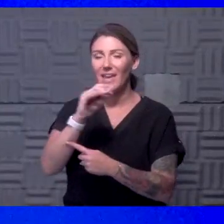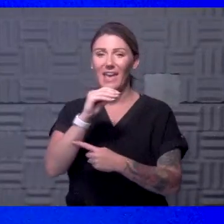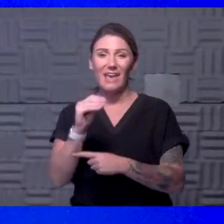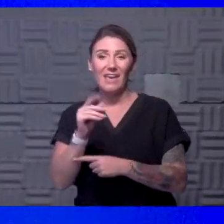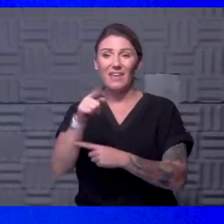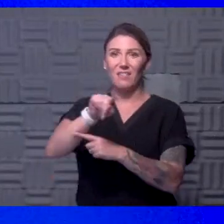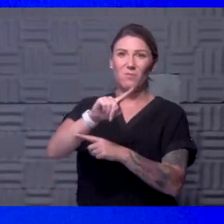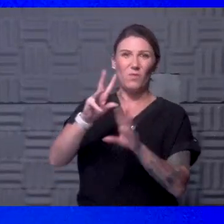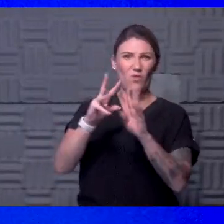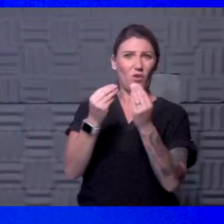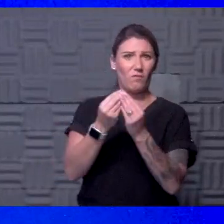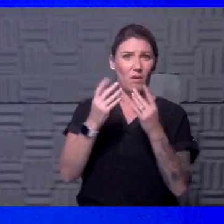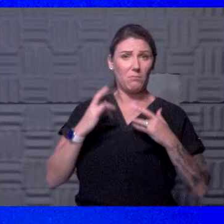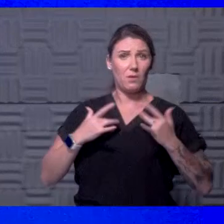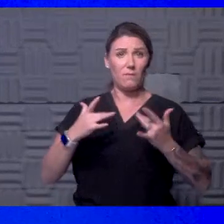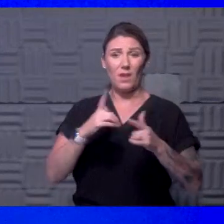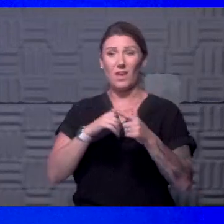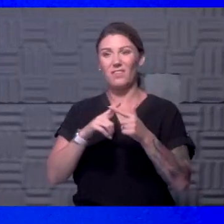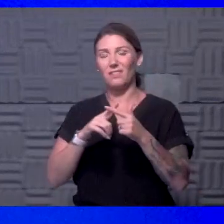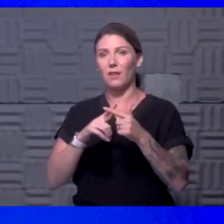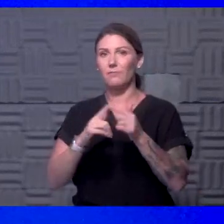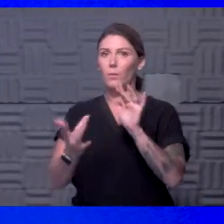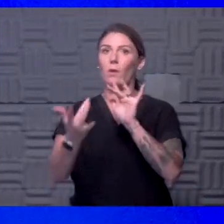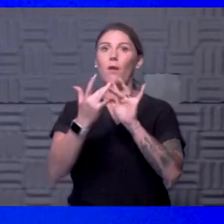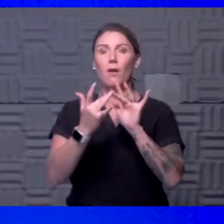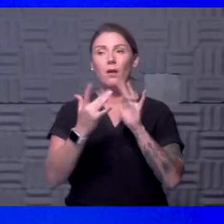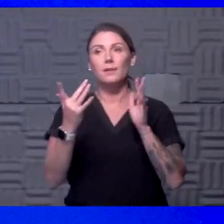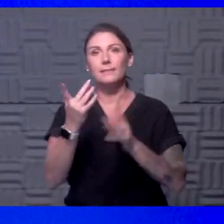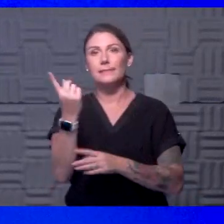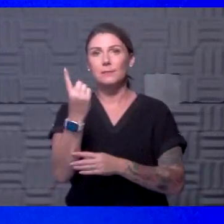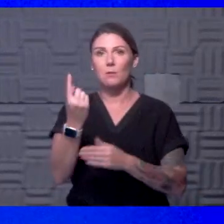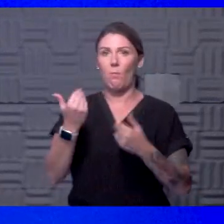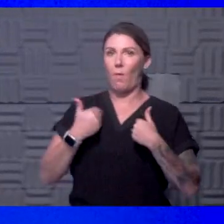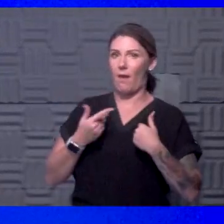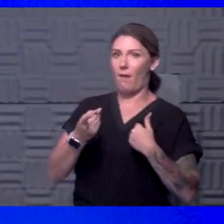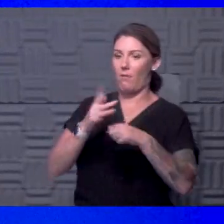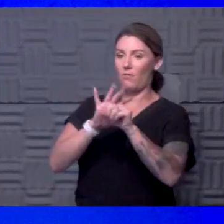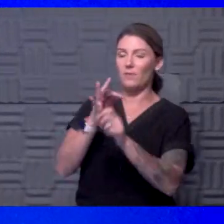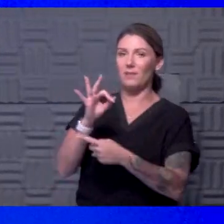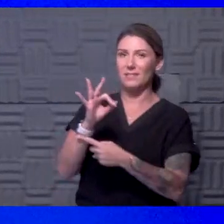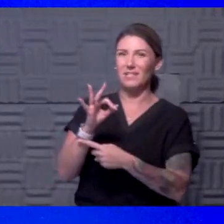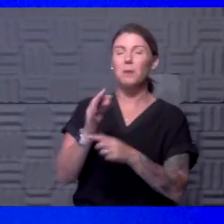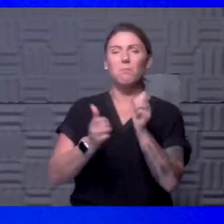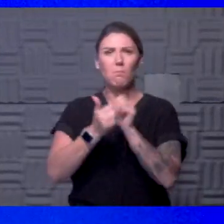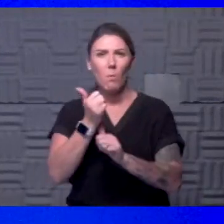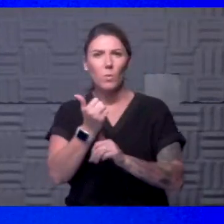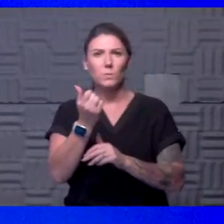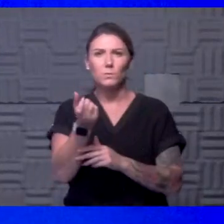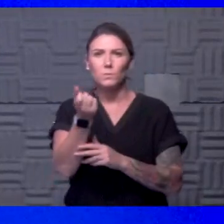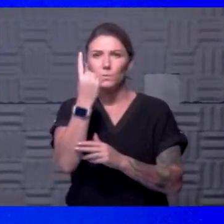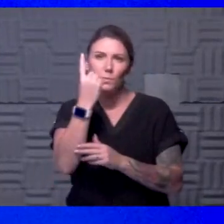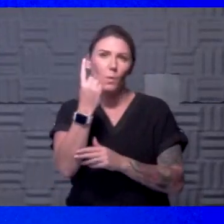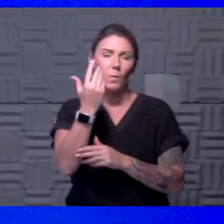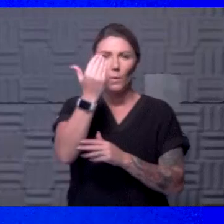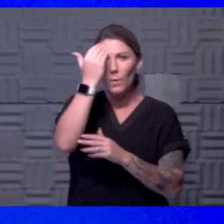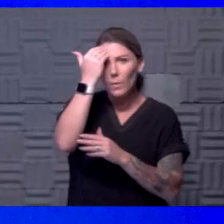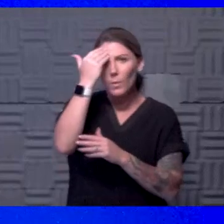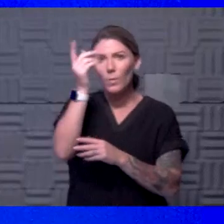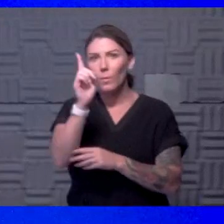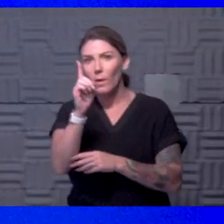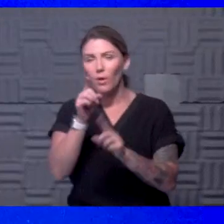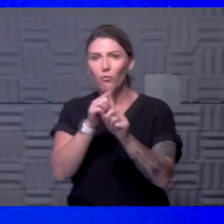it. And so I think most of the people that I have seen certainly understand where they have gotten it, especially